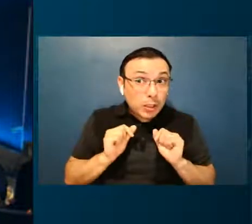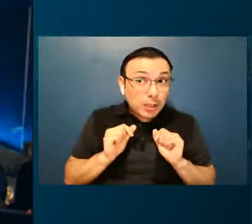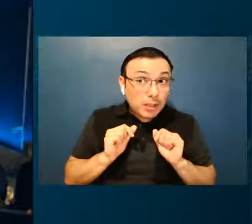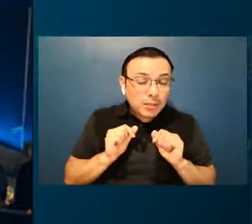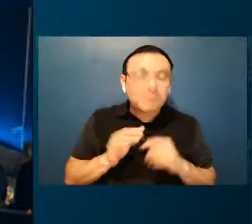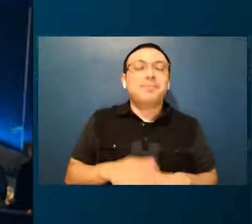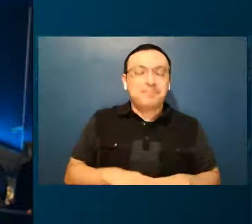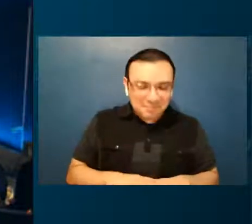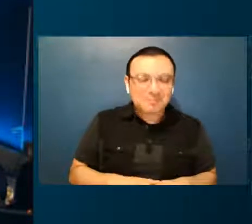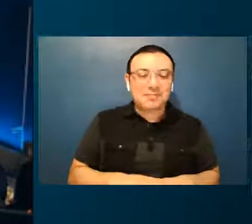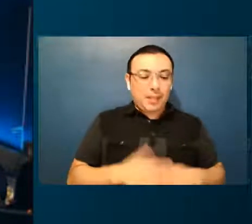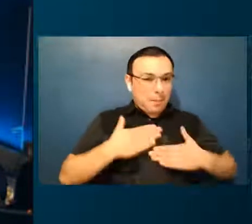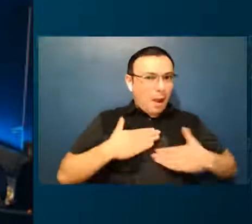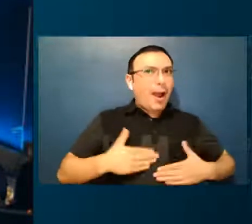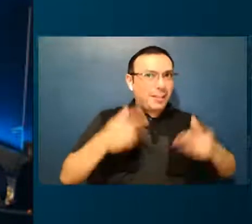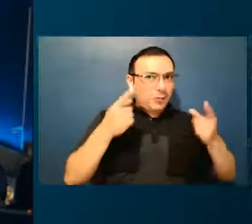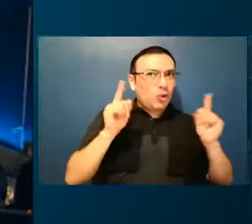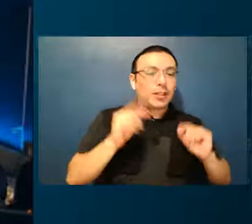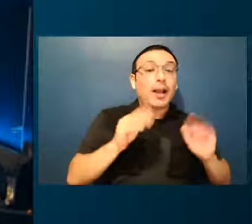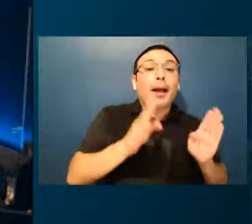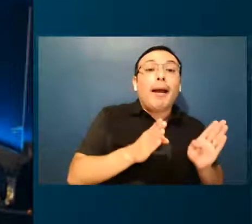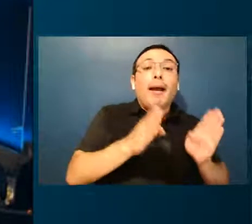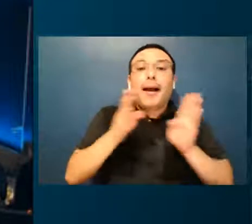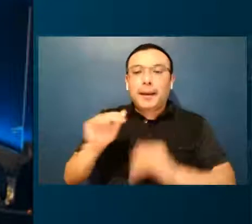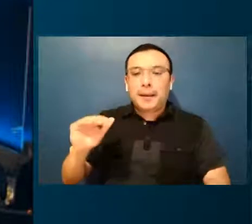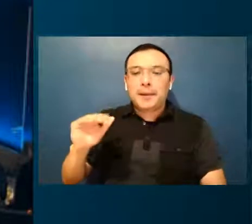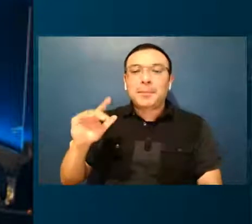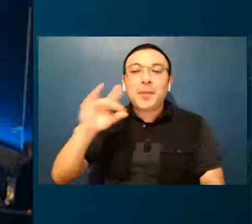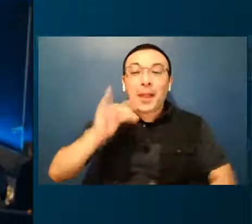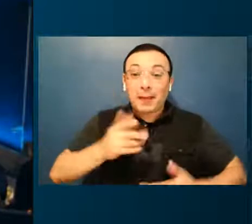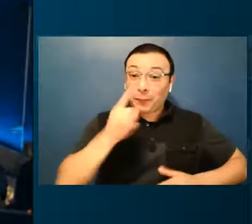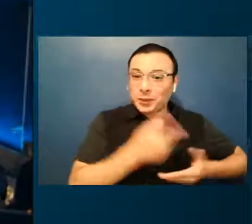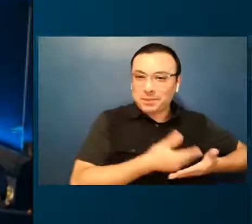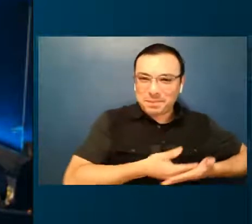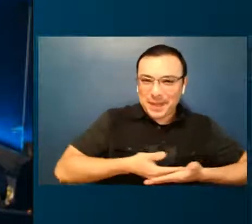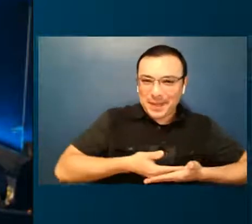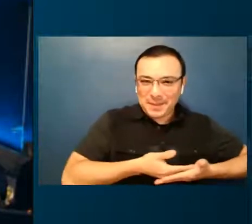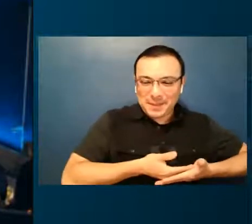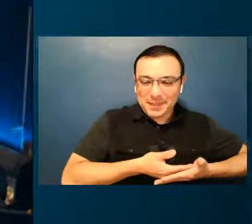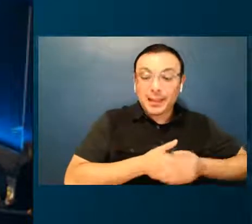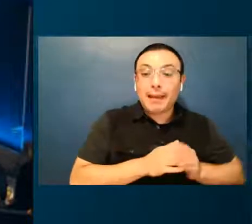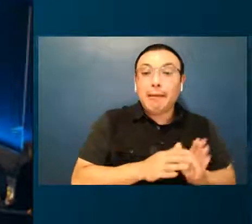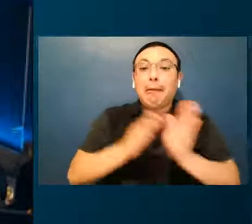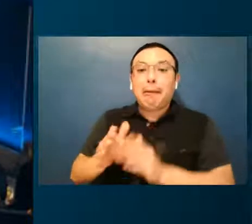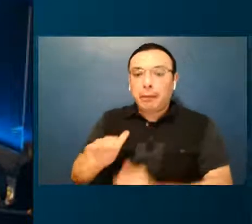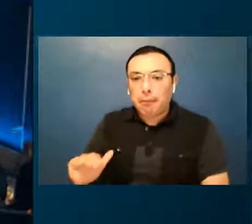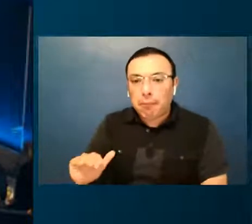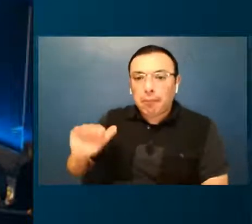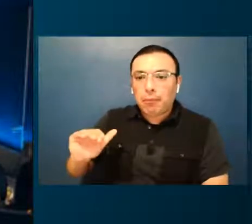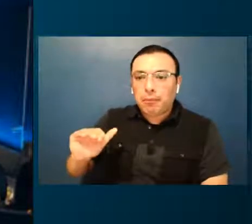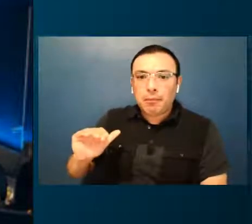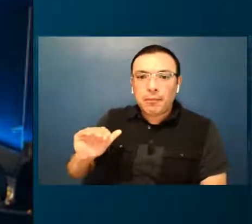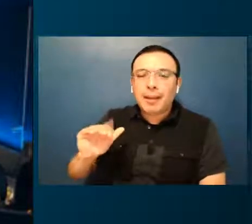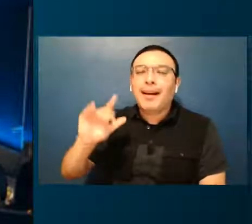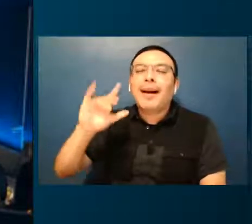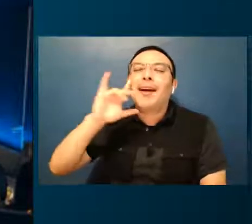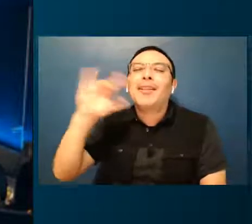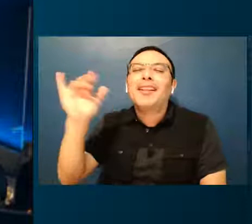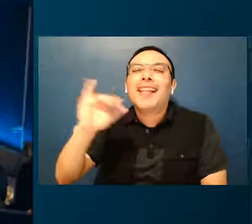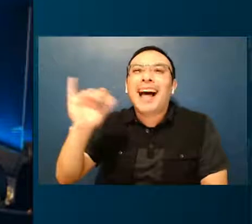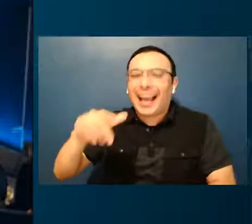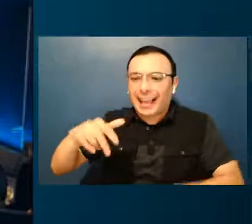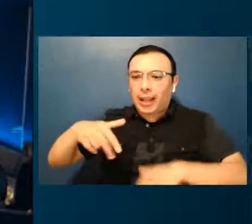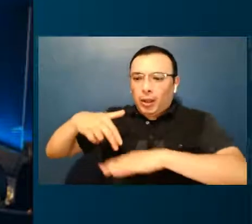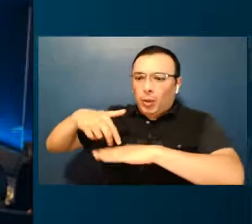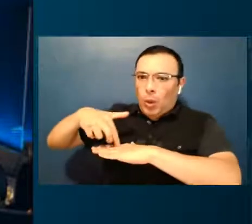the toddler phase, we could say. This is where we were learning how to walk. This was when we had our first extravehicular activity,